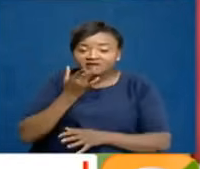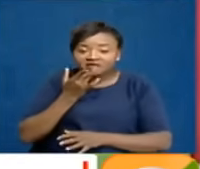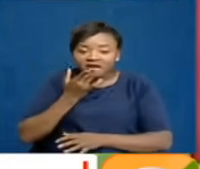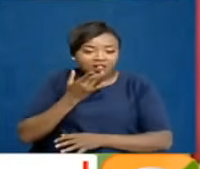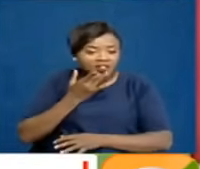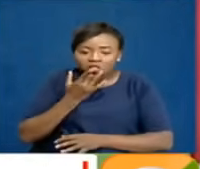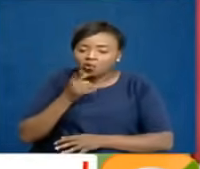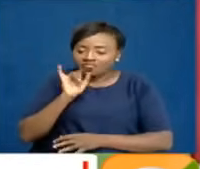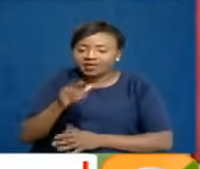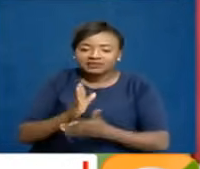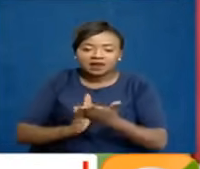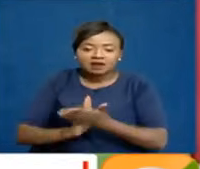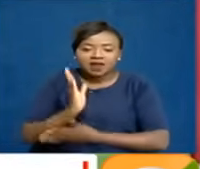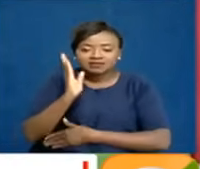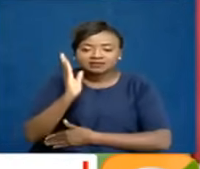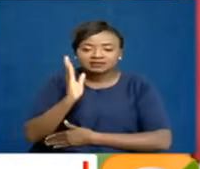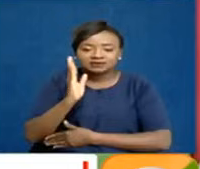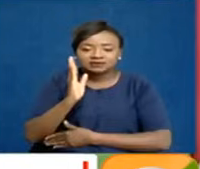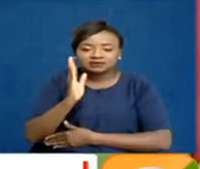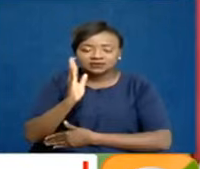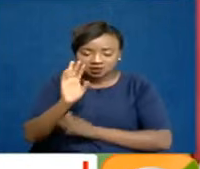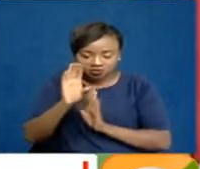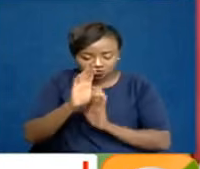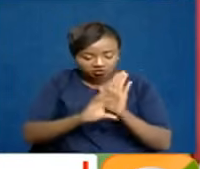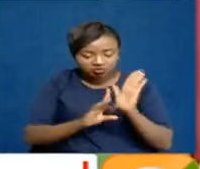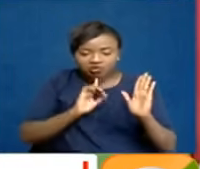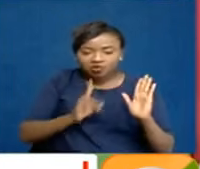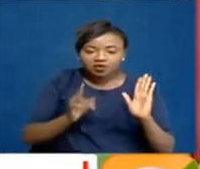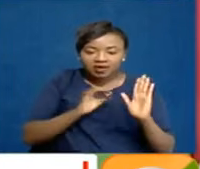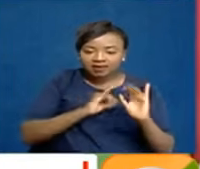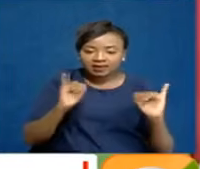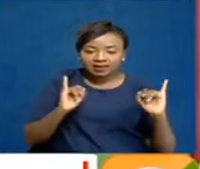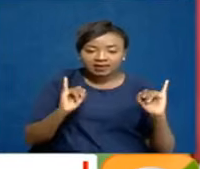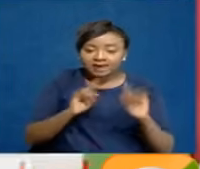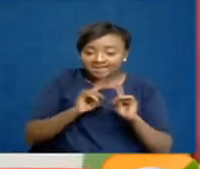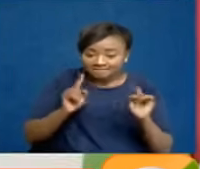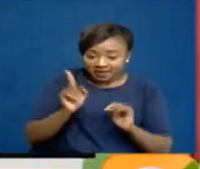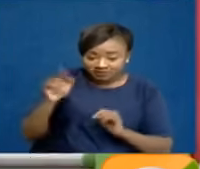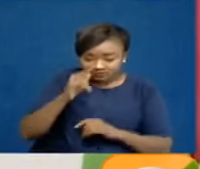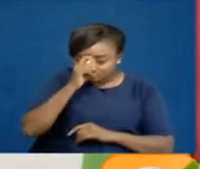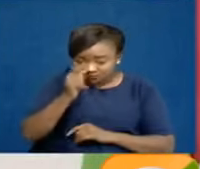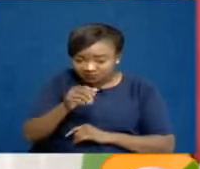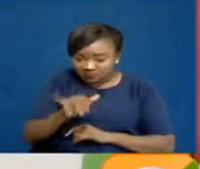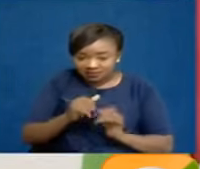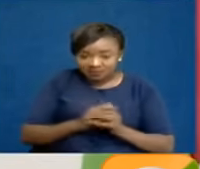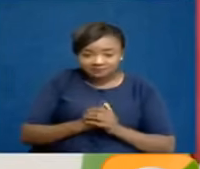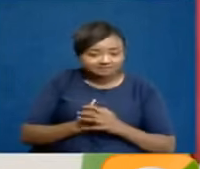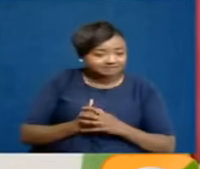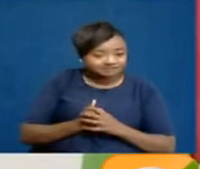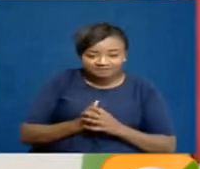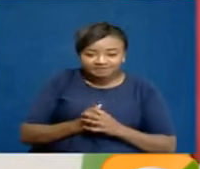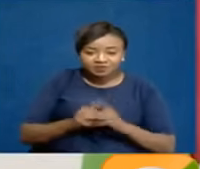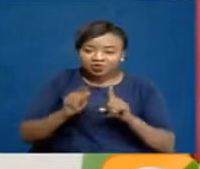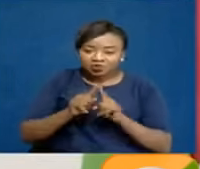It is actually an imperative of our constitution. But this was not honored. In spite of many